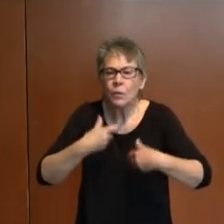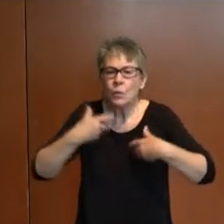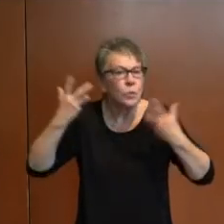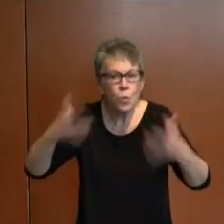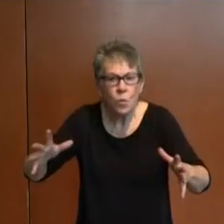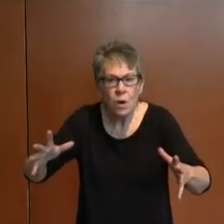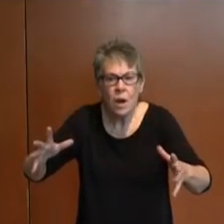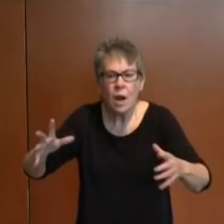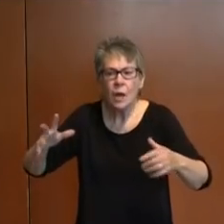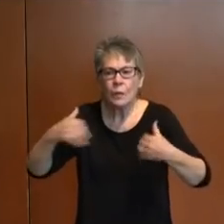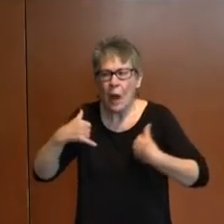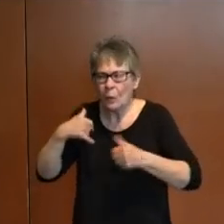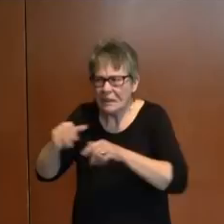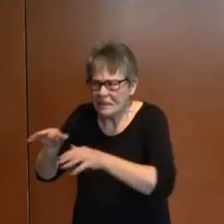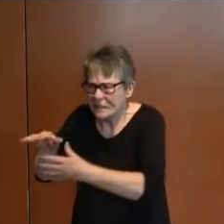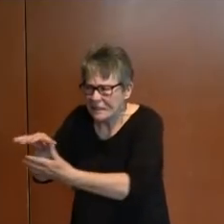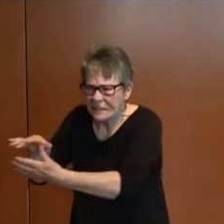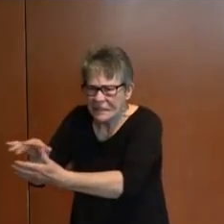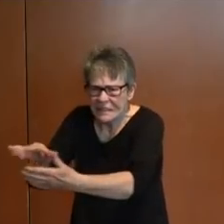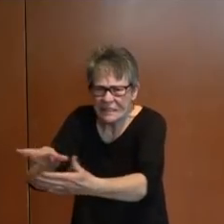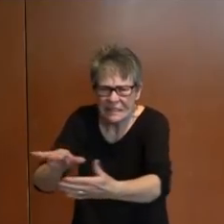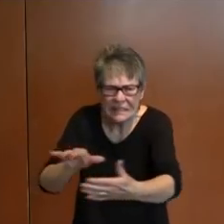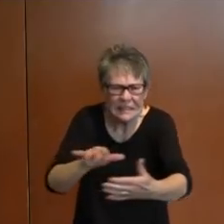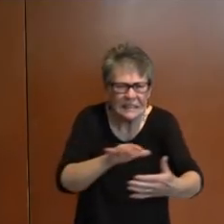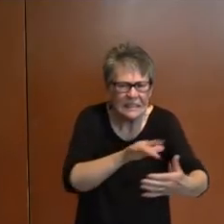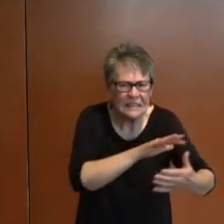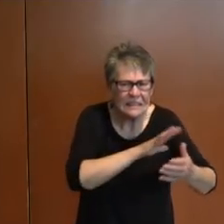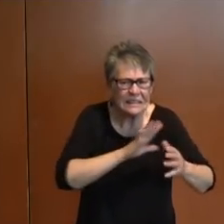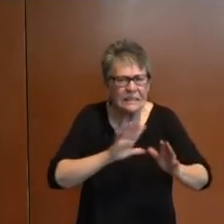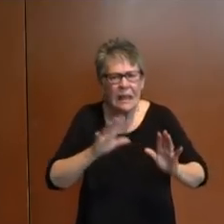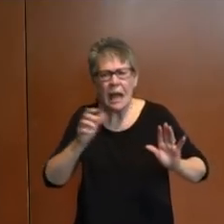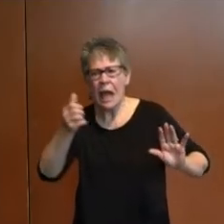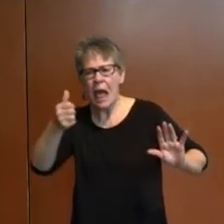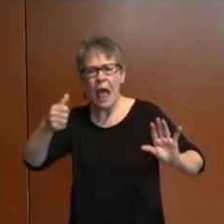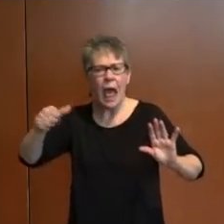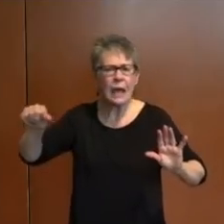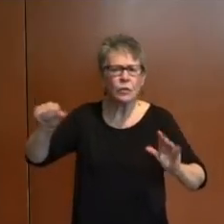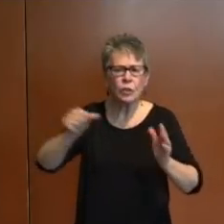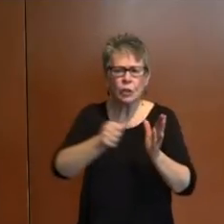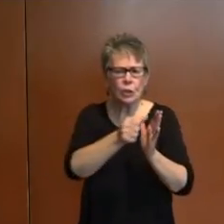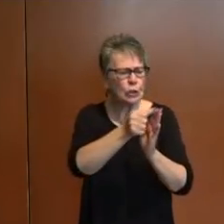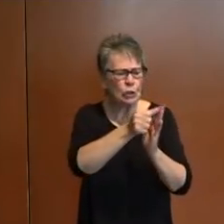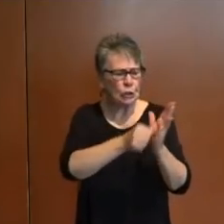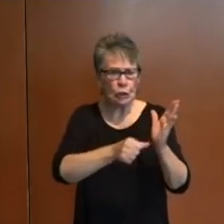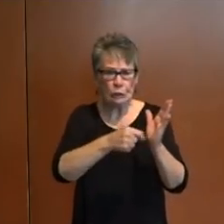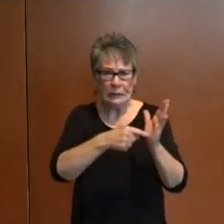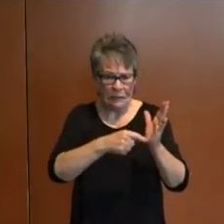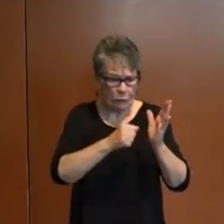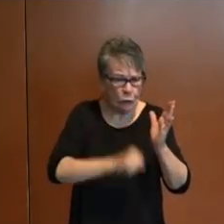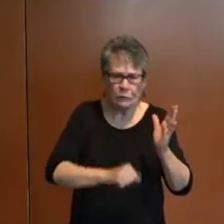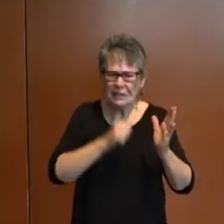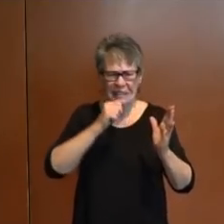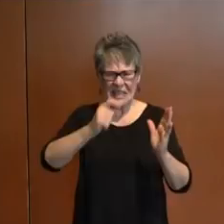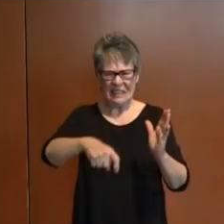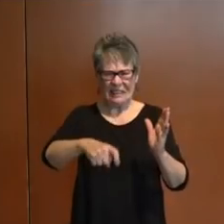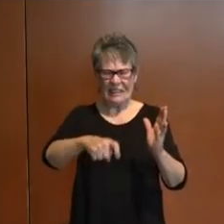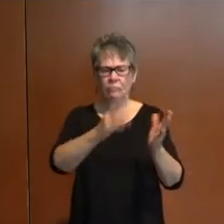centers who will be stopping their elective procedures. We've asked them to not only give us their PPE, but give us